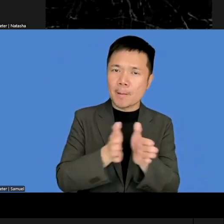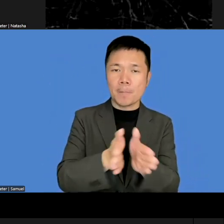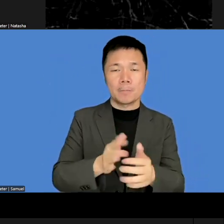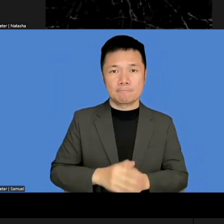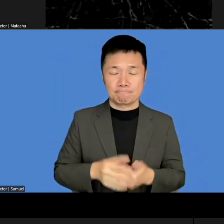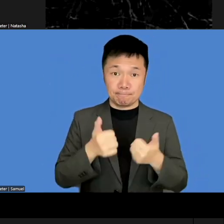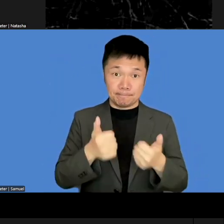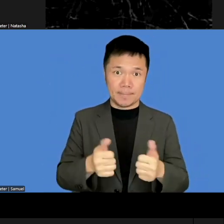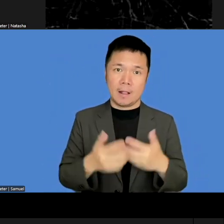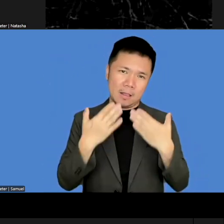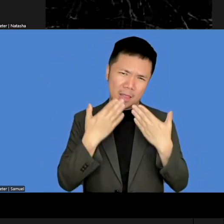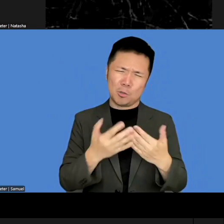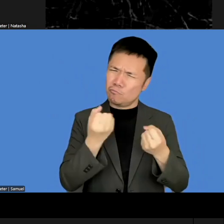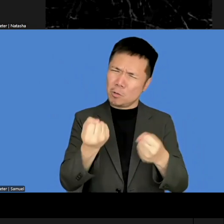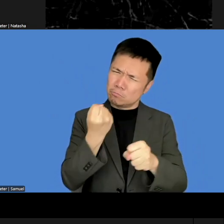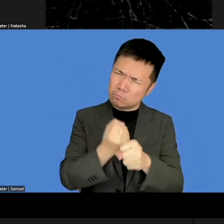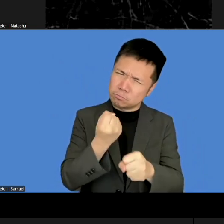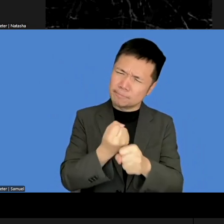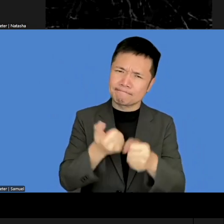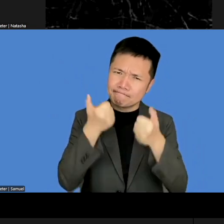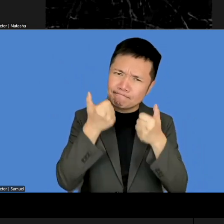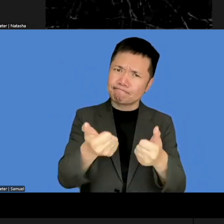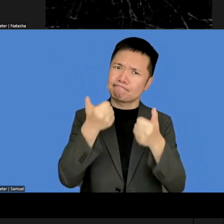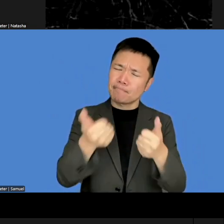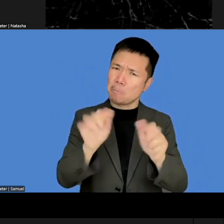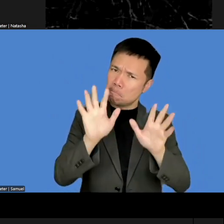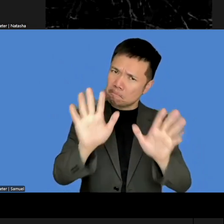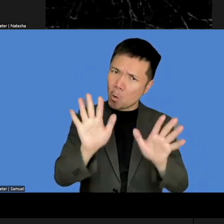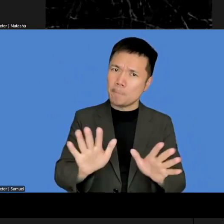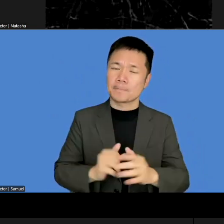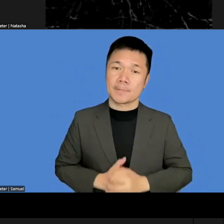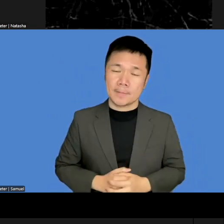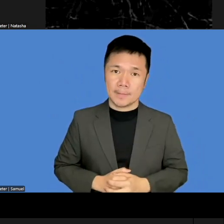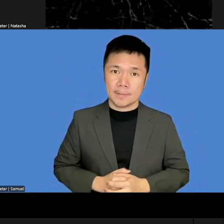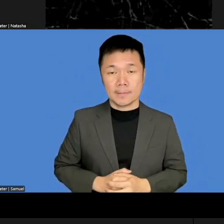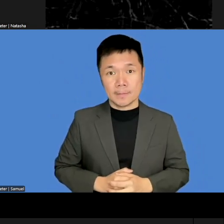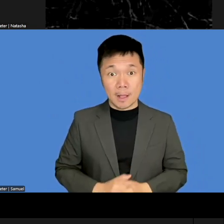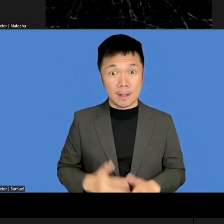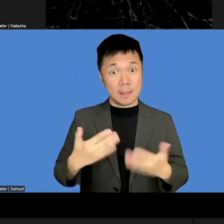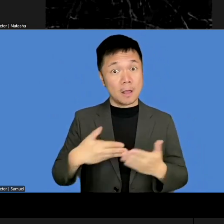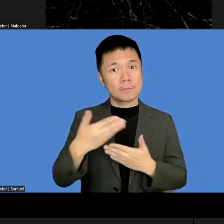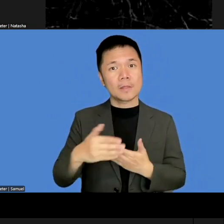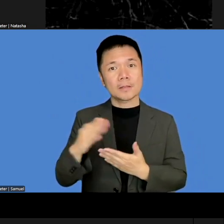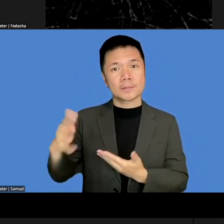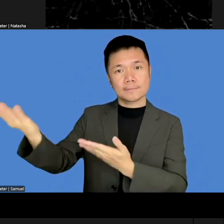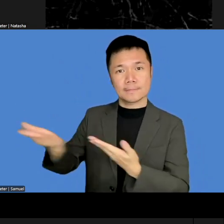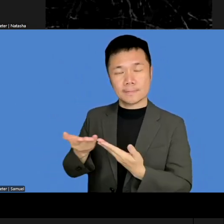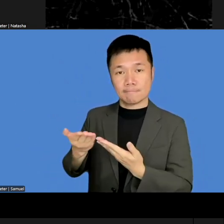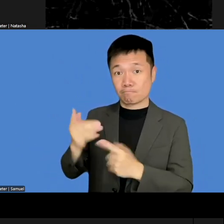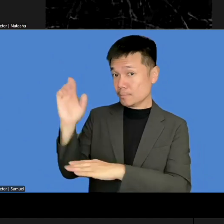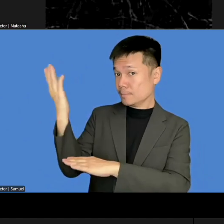continue doing all the great work that you are doing. And I would now like to move on to our next